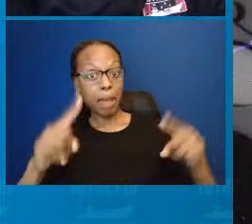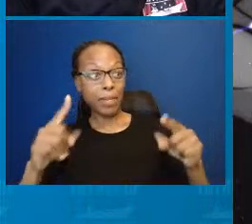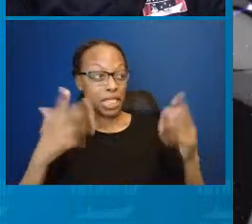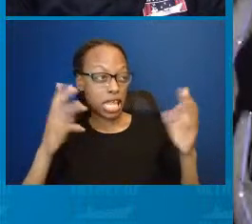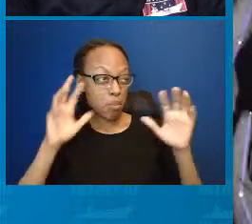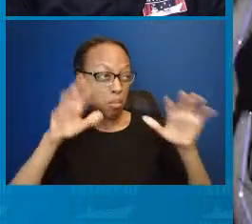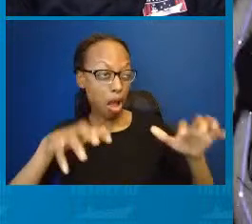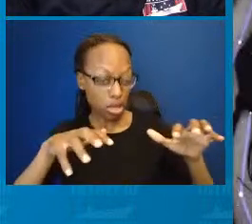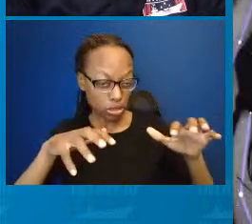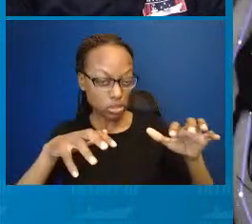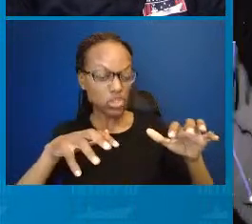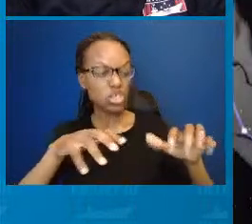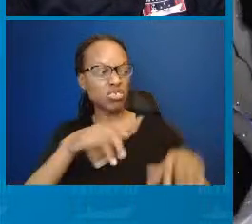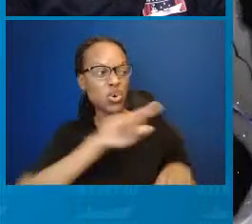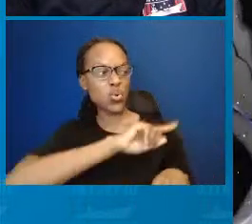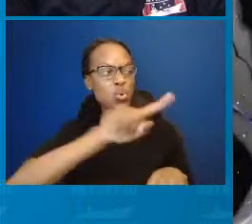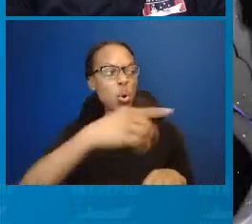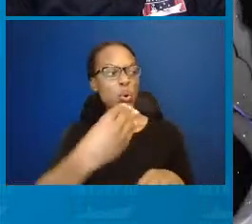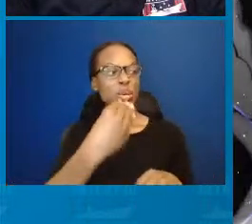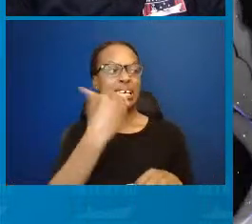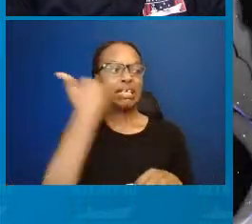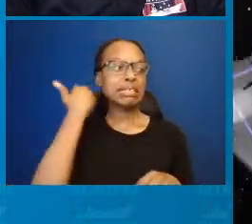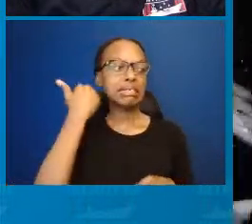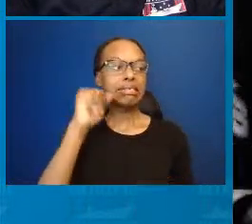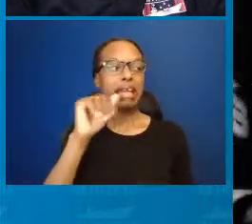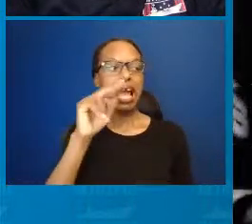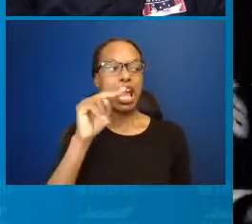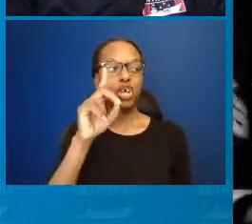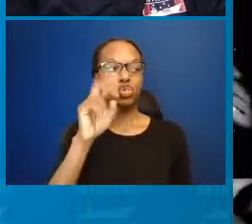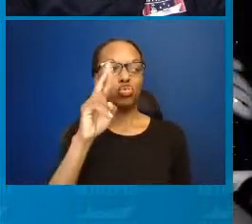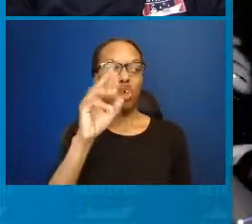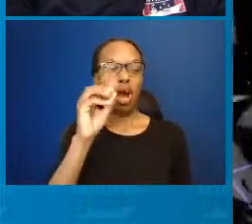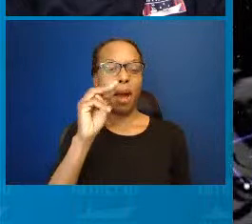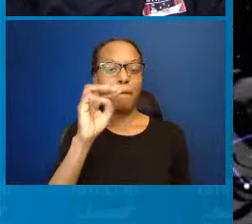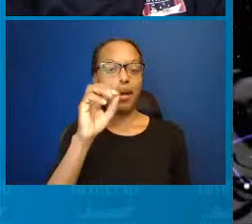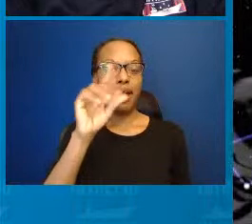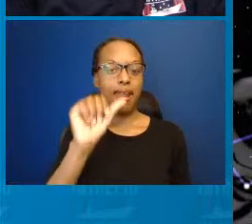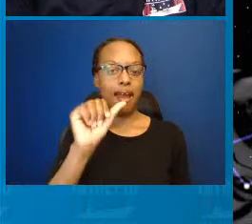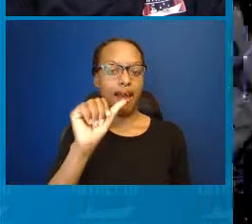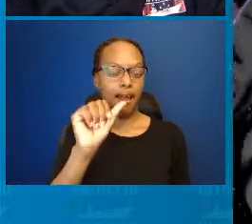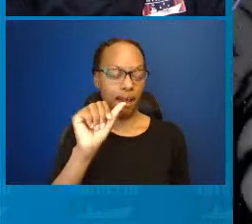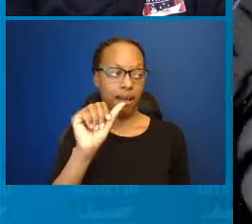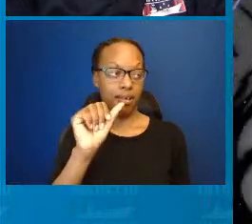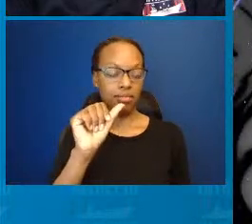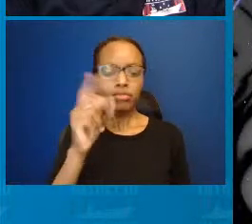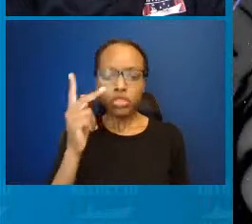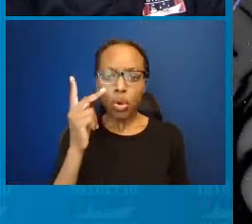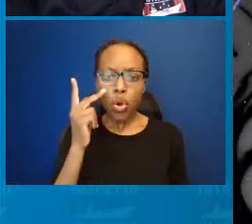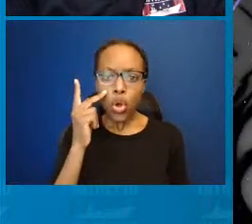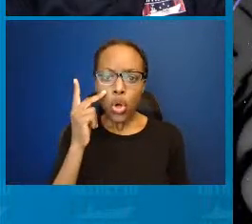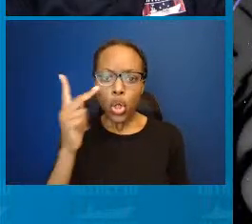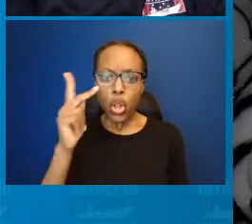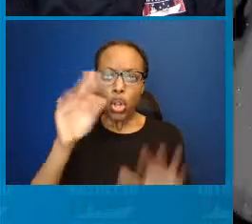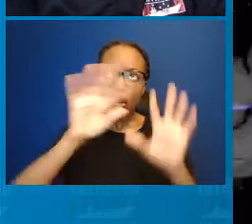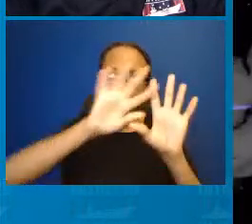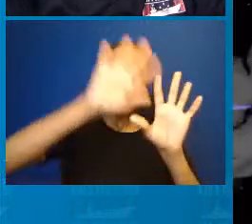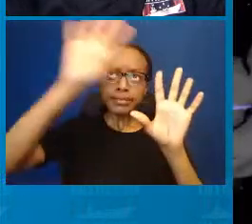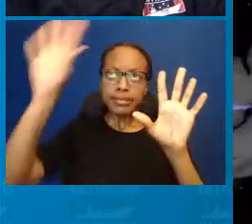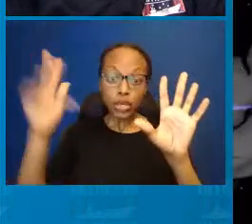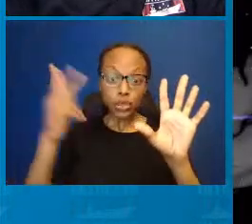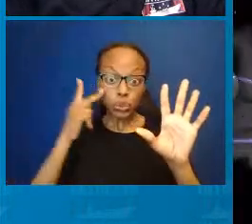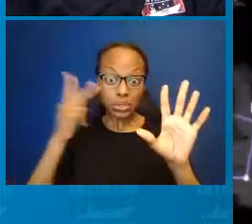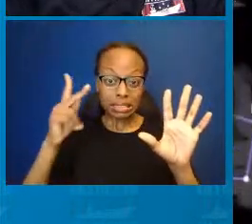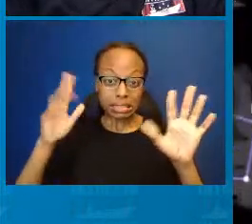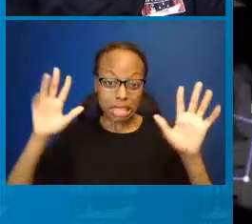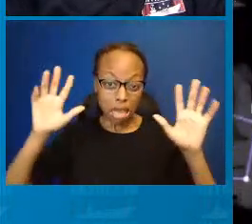around the night sky, you guys can let me know if you see a sea monster anywhere here. I see a dragon. You might see a